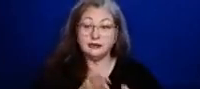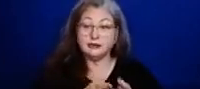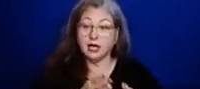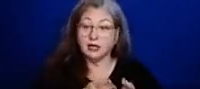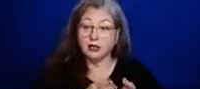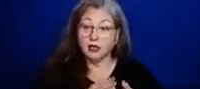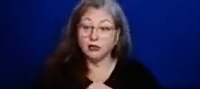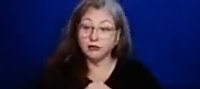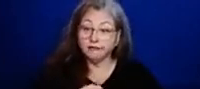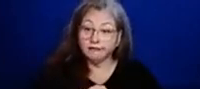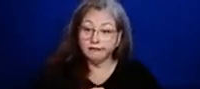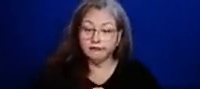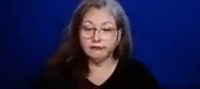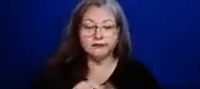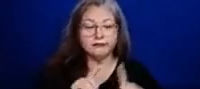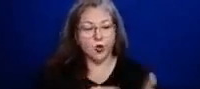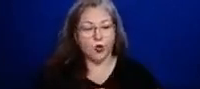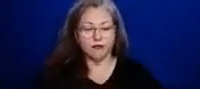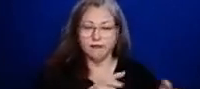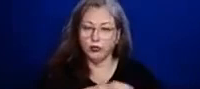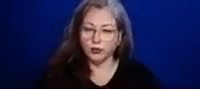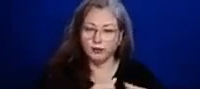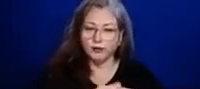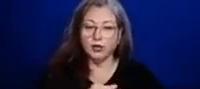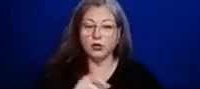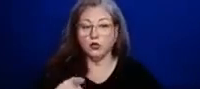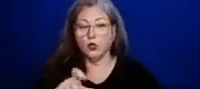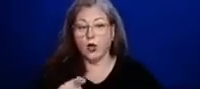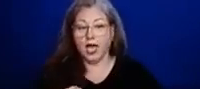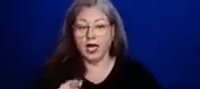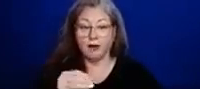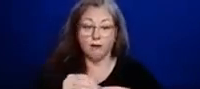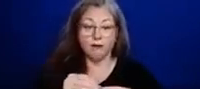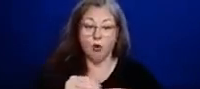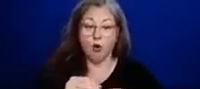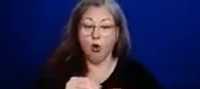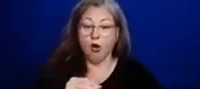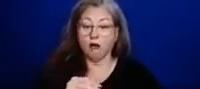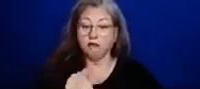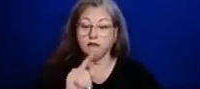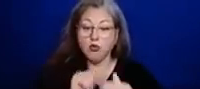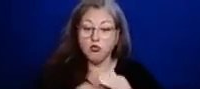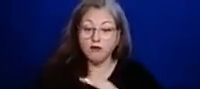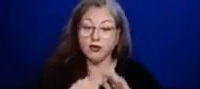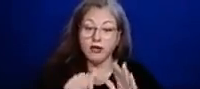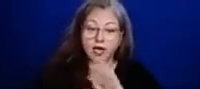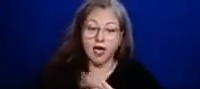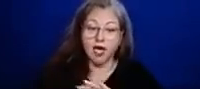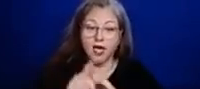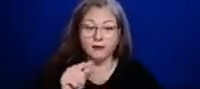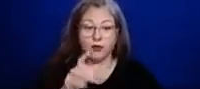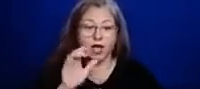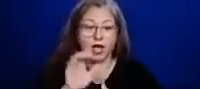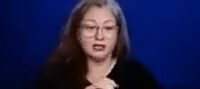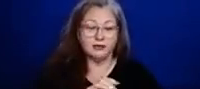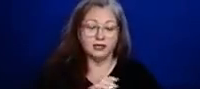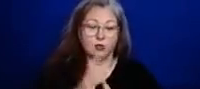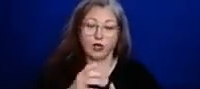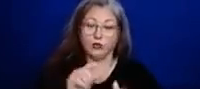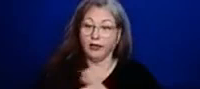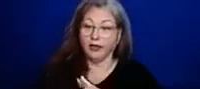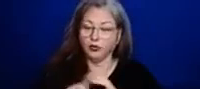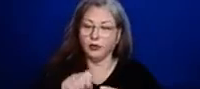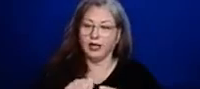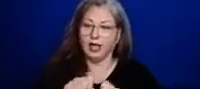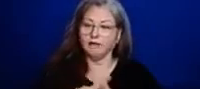psychological assistance, you can go to this. And if you want a refugee because your husband wants to kill you, you can go to